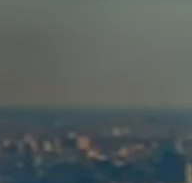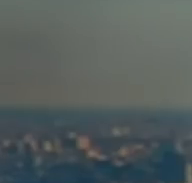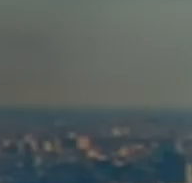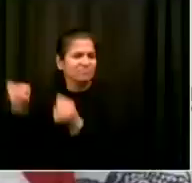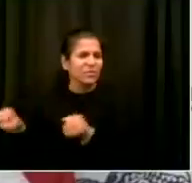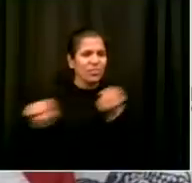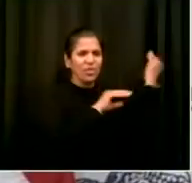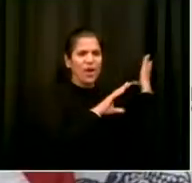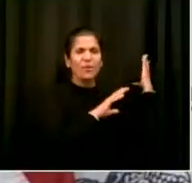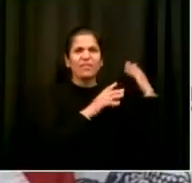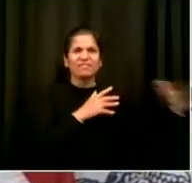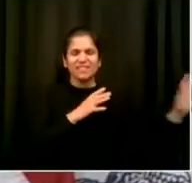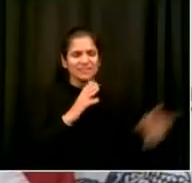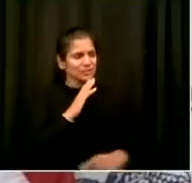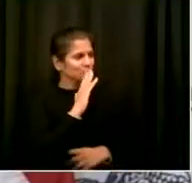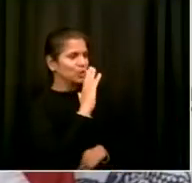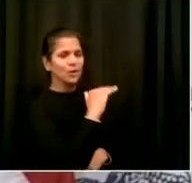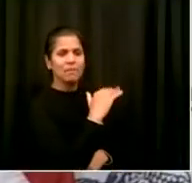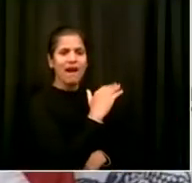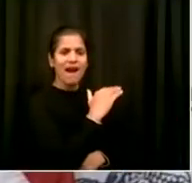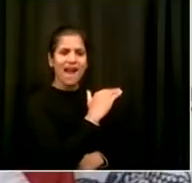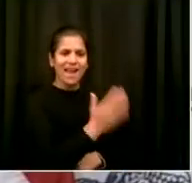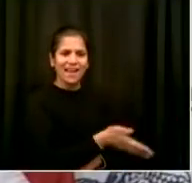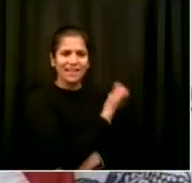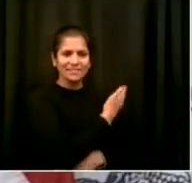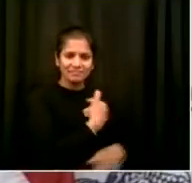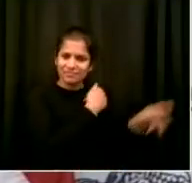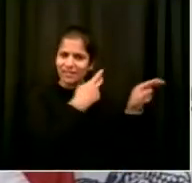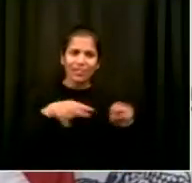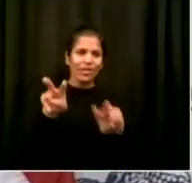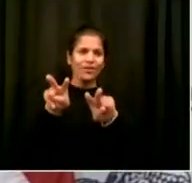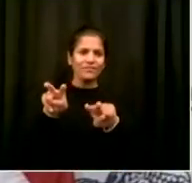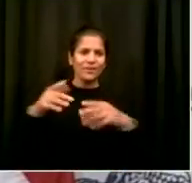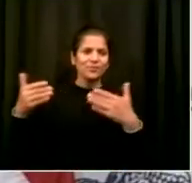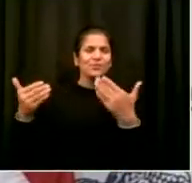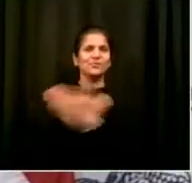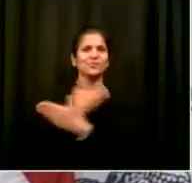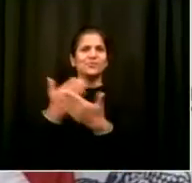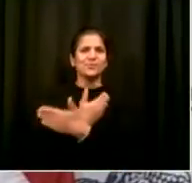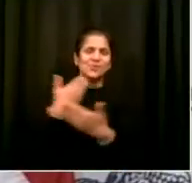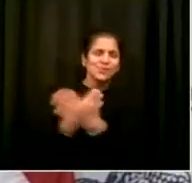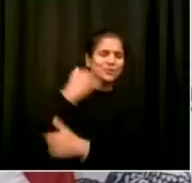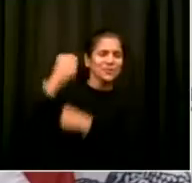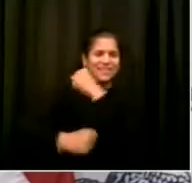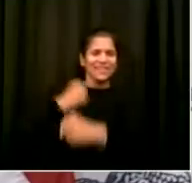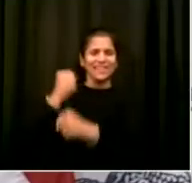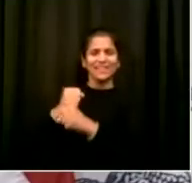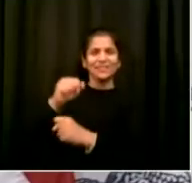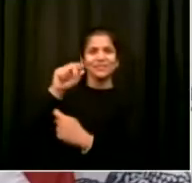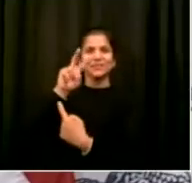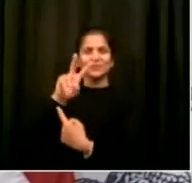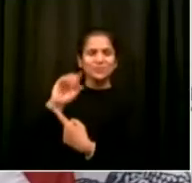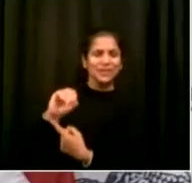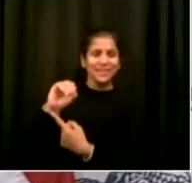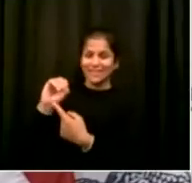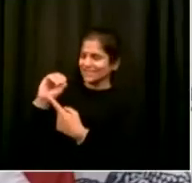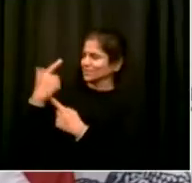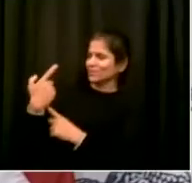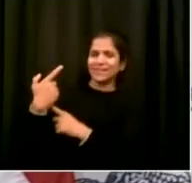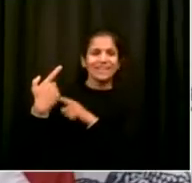now. Energized that the new year is going to be here and great things are going to happen. Tonight is going to be very